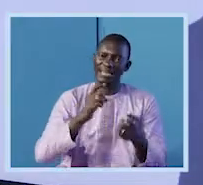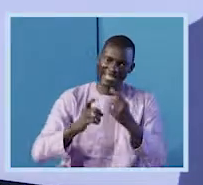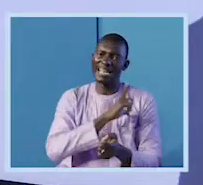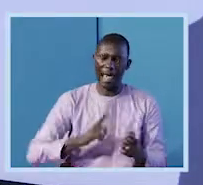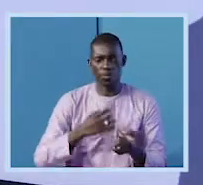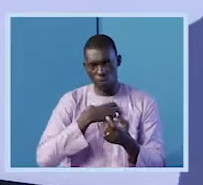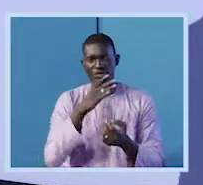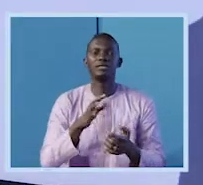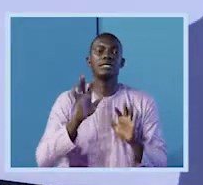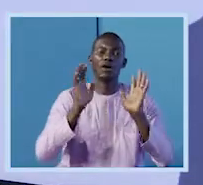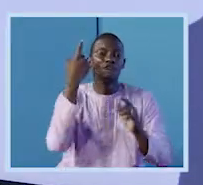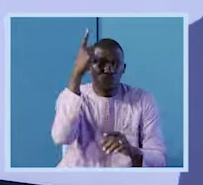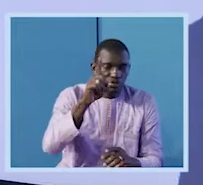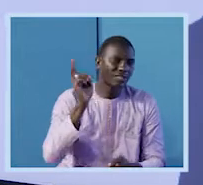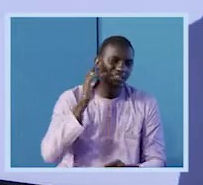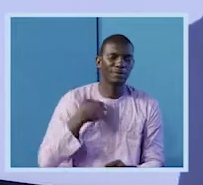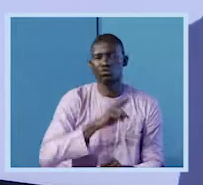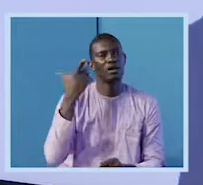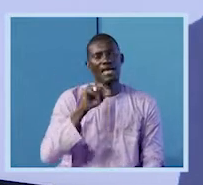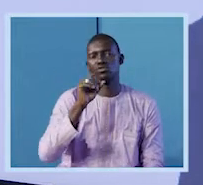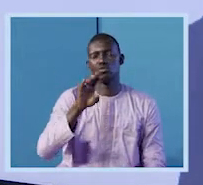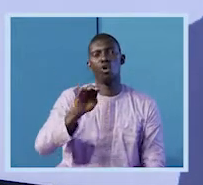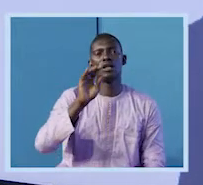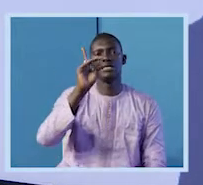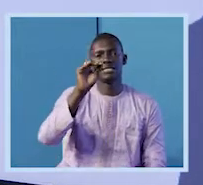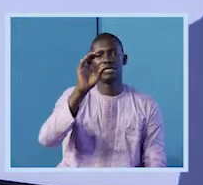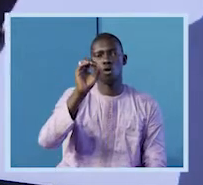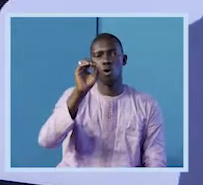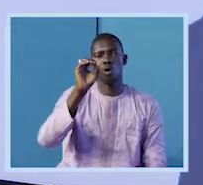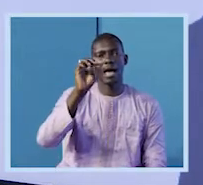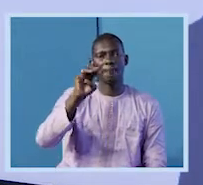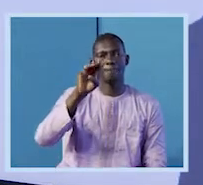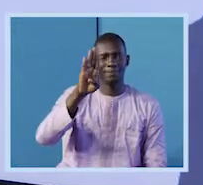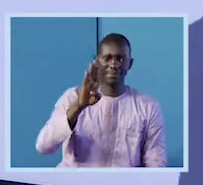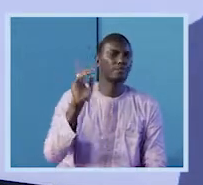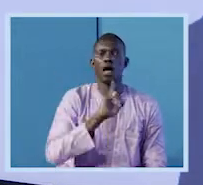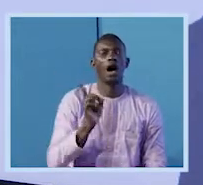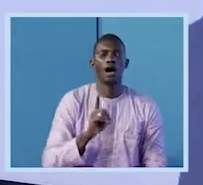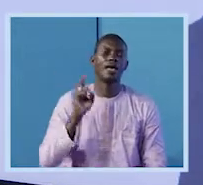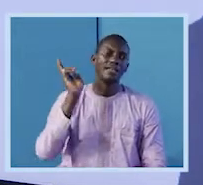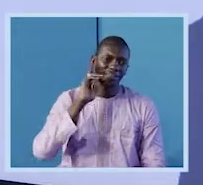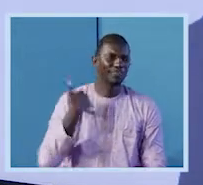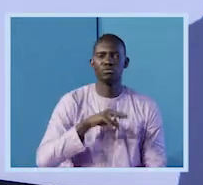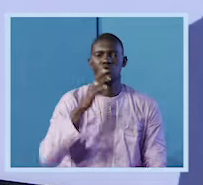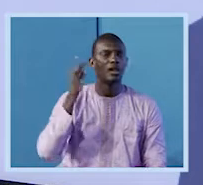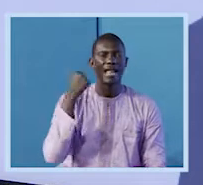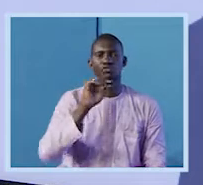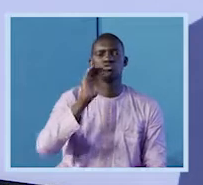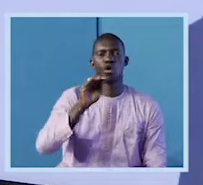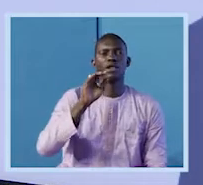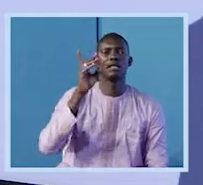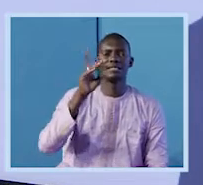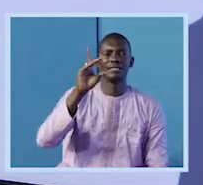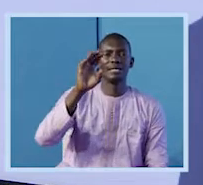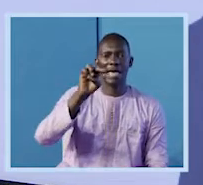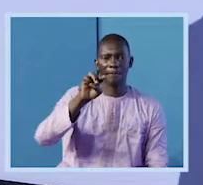all, deaf people don't want to be called dumb, deaf and dumb. Okay. They don't want to be called dumb. Dumb. They don't want to be called deaf mute. They don't want to be called hearing impaired.